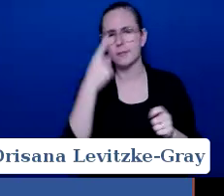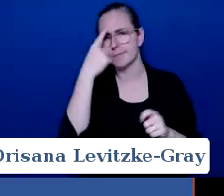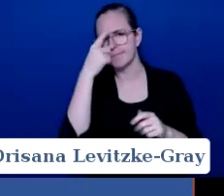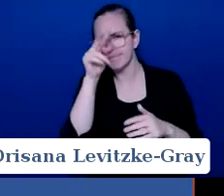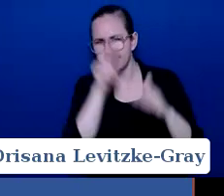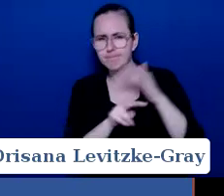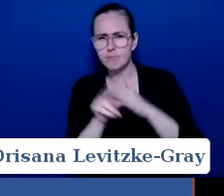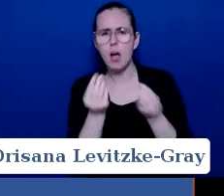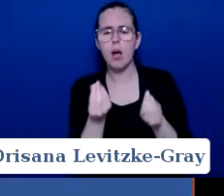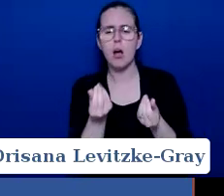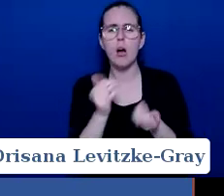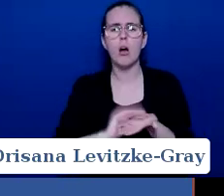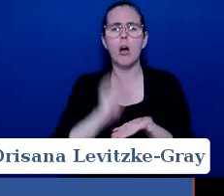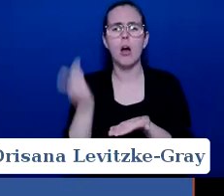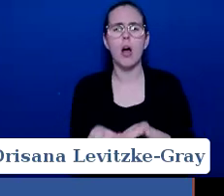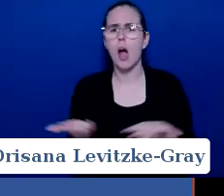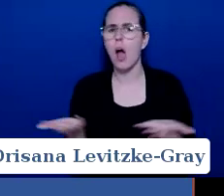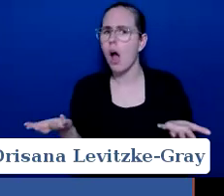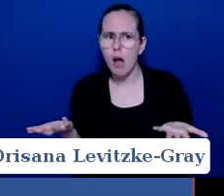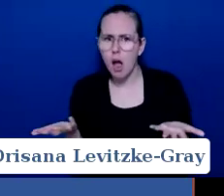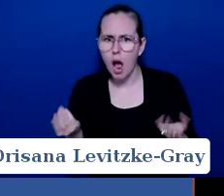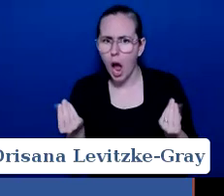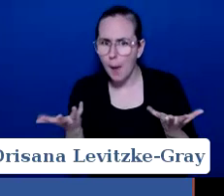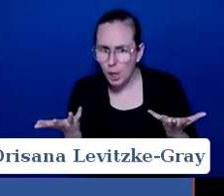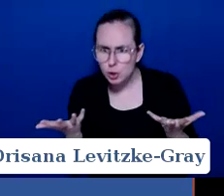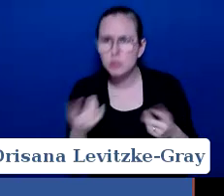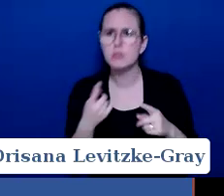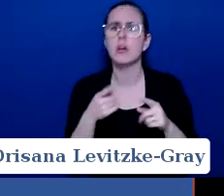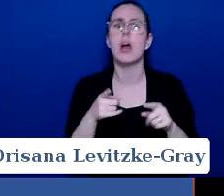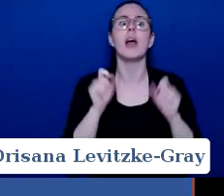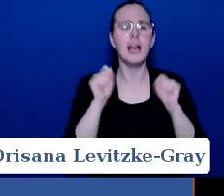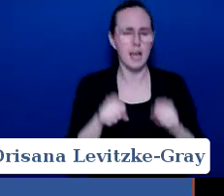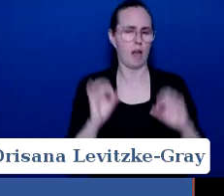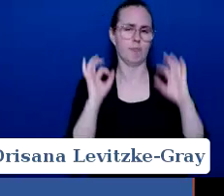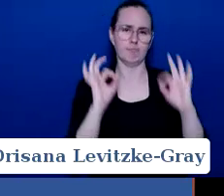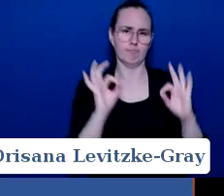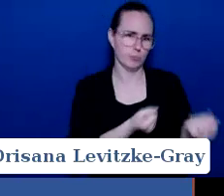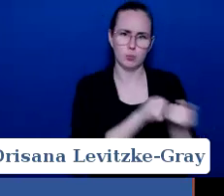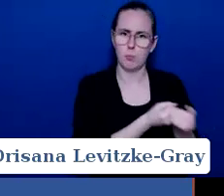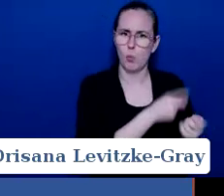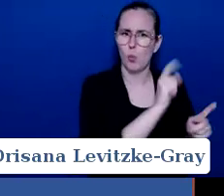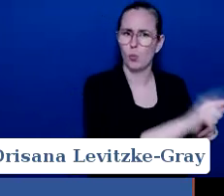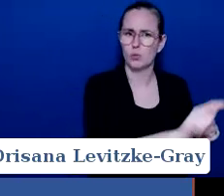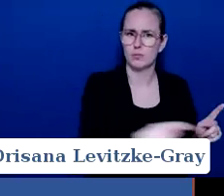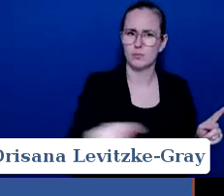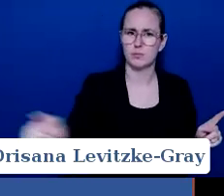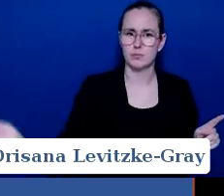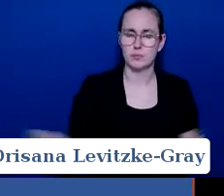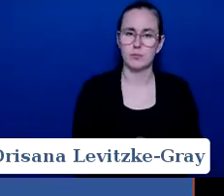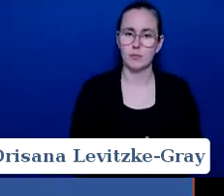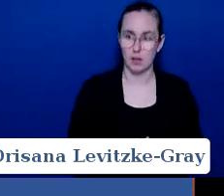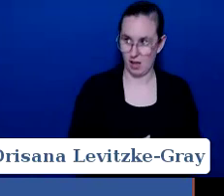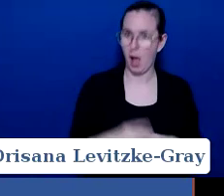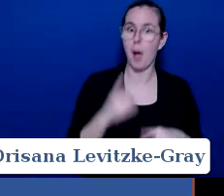would be the delivery and financing arrangement of those different benefits. Because the last thing you want is people having a disability status or a